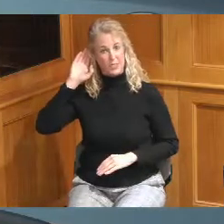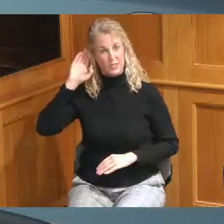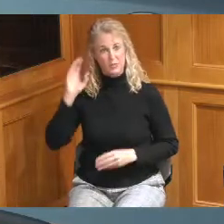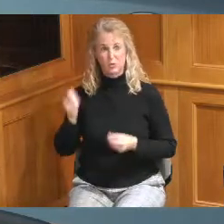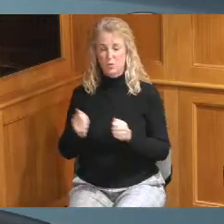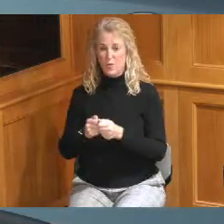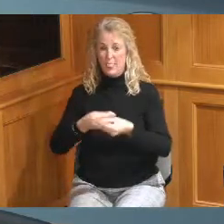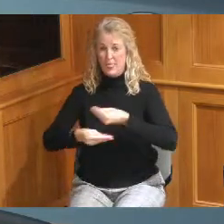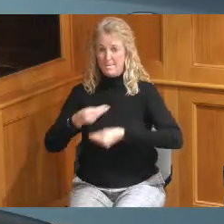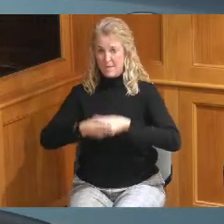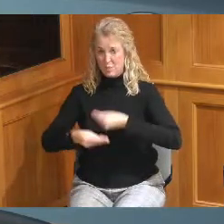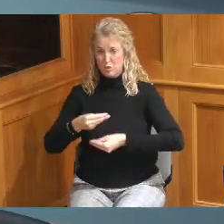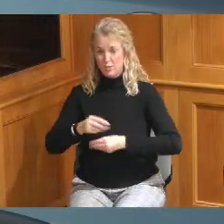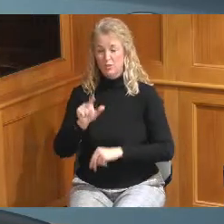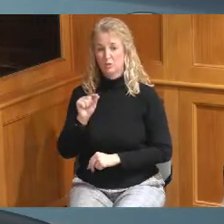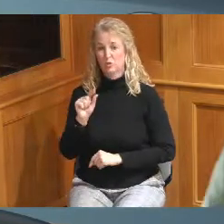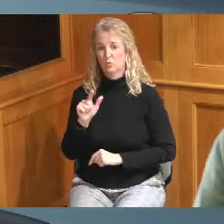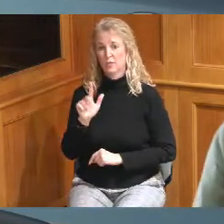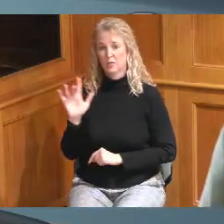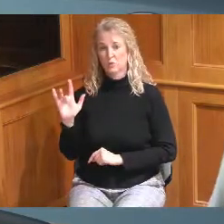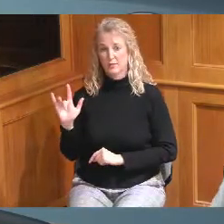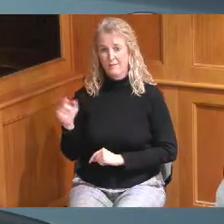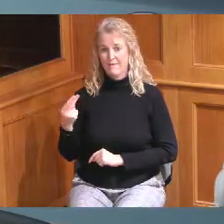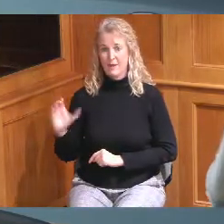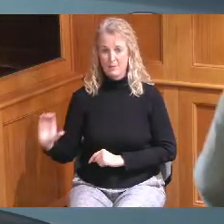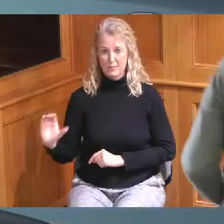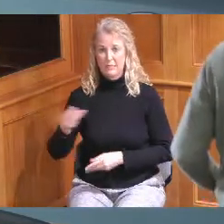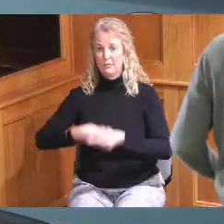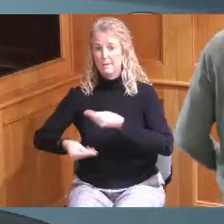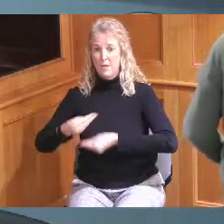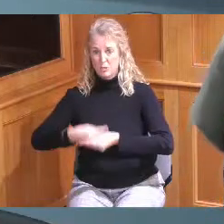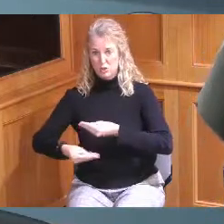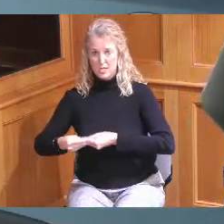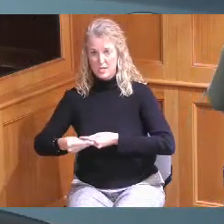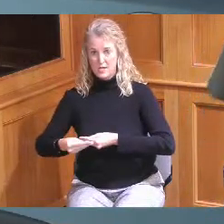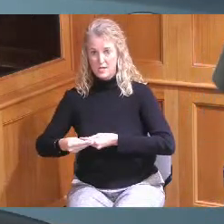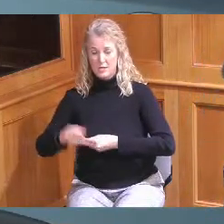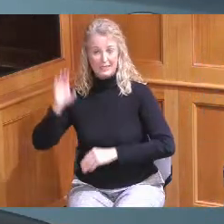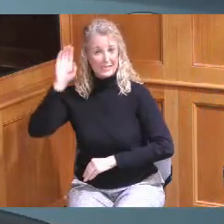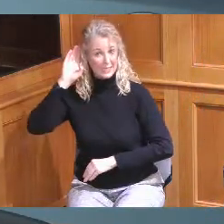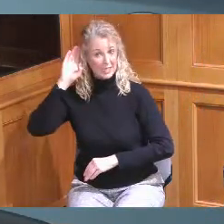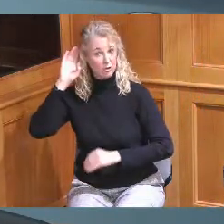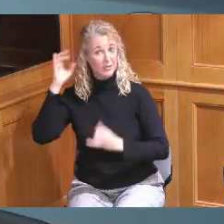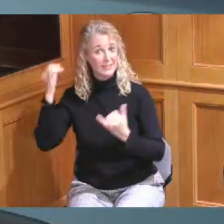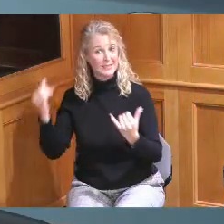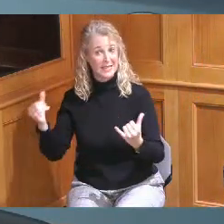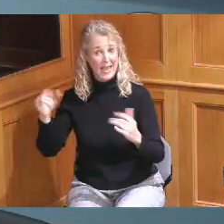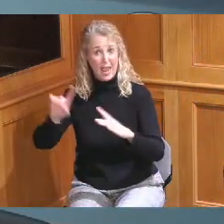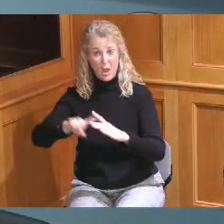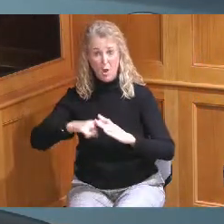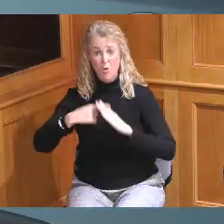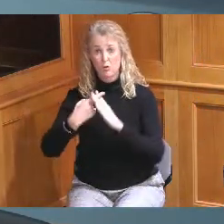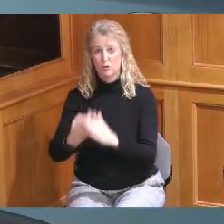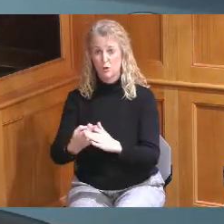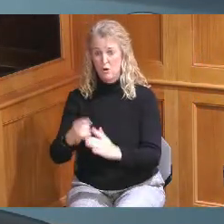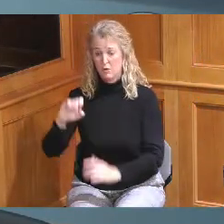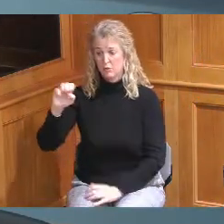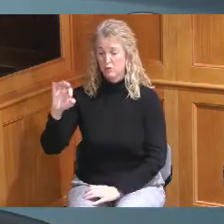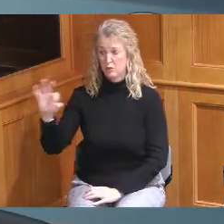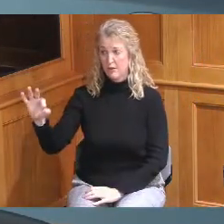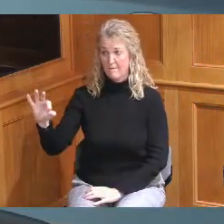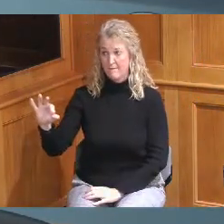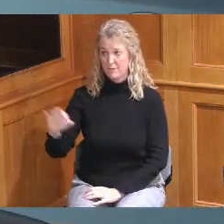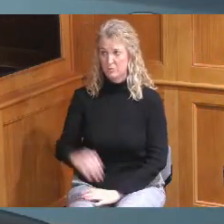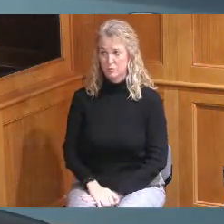budget. The 2025 Hamilton County budget hearing is now in order. Mr. Ludo. Thank